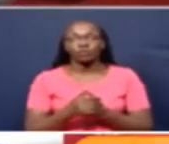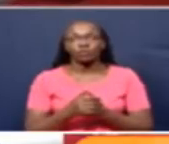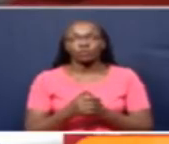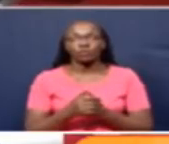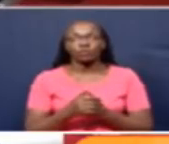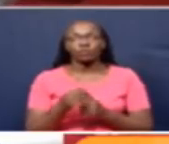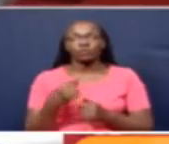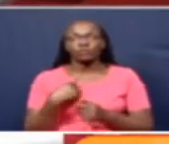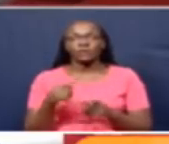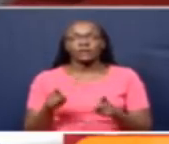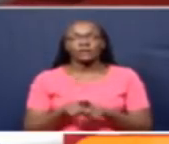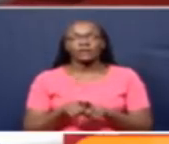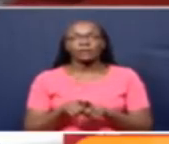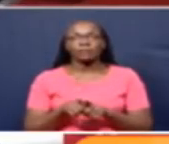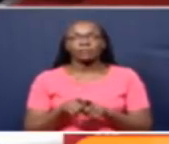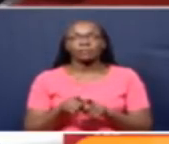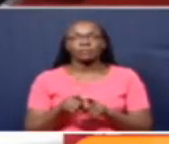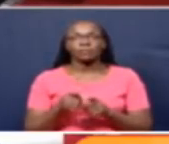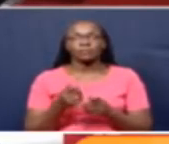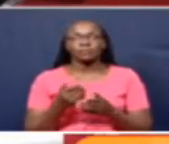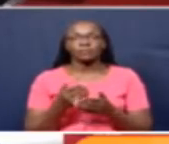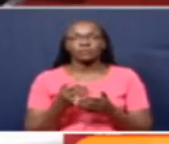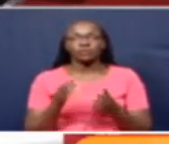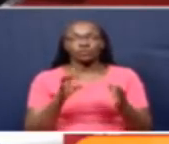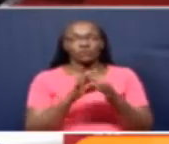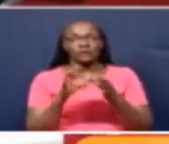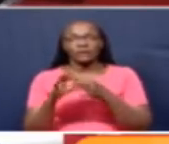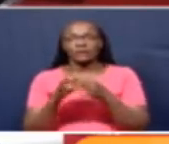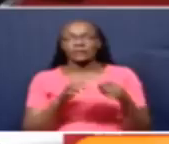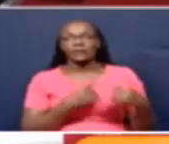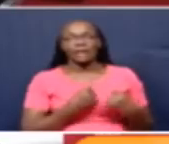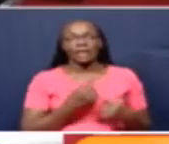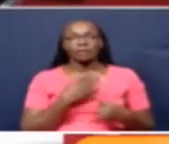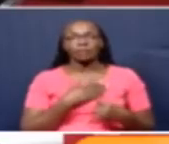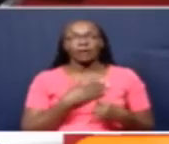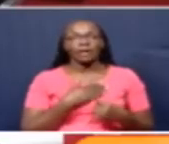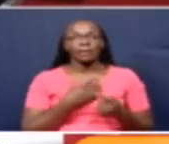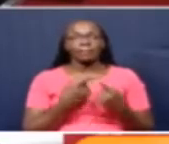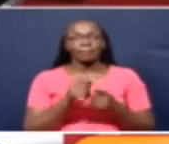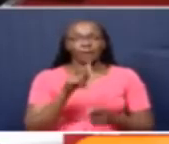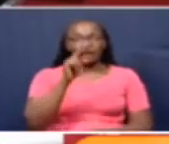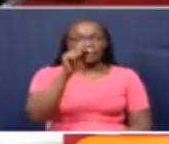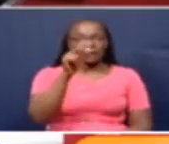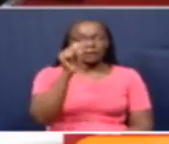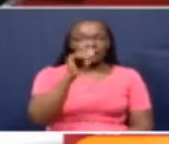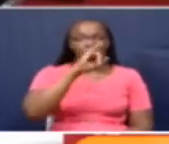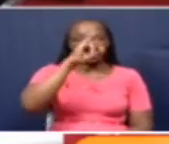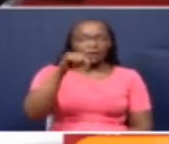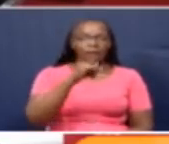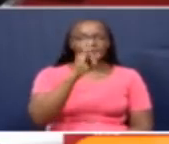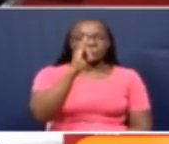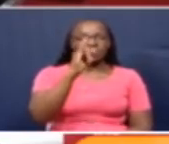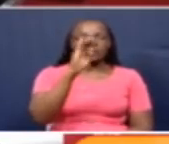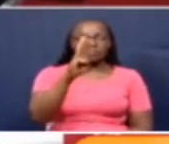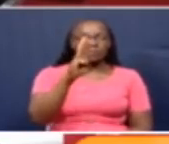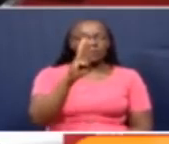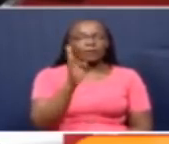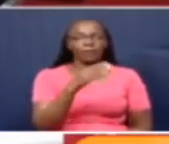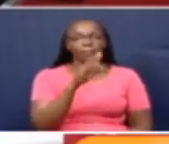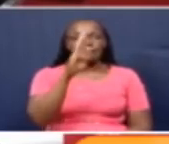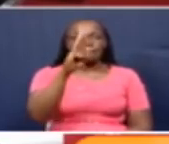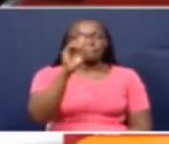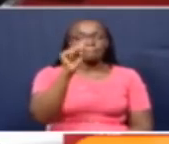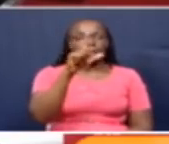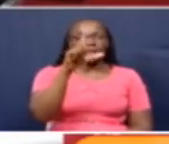Unchain my heart. That's for Kimenyi, yeah? Kimenyi? Najib Balala. Hey, my minister, man. I don't know